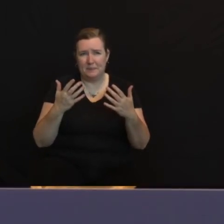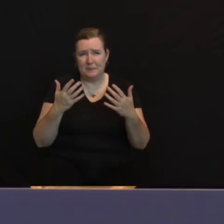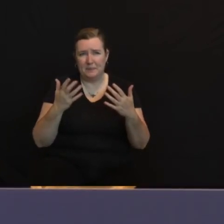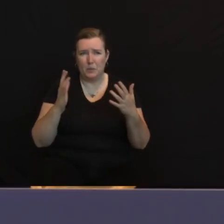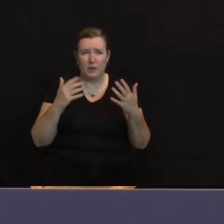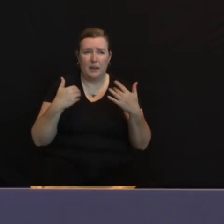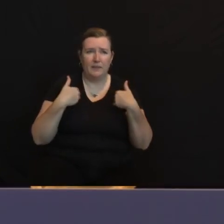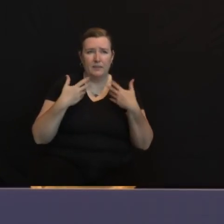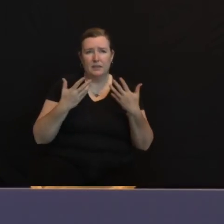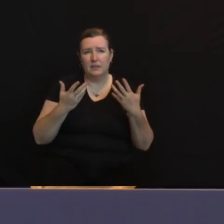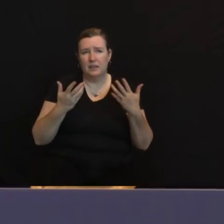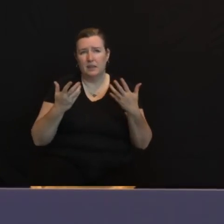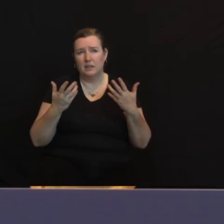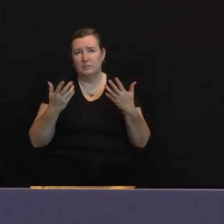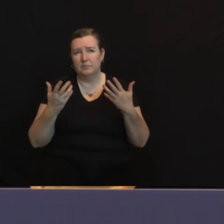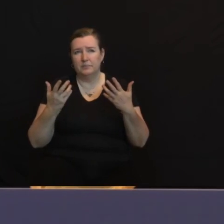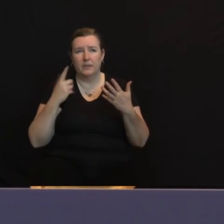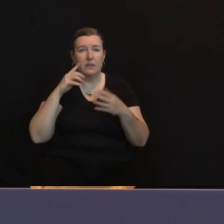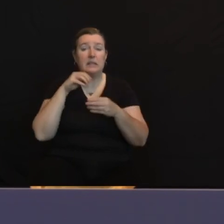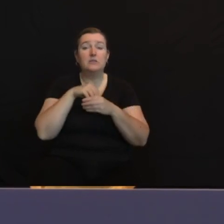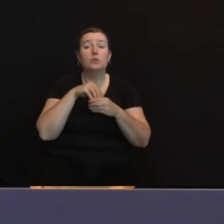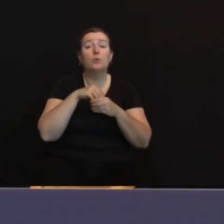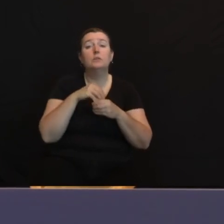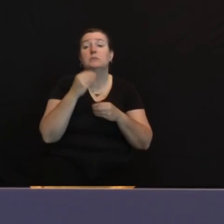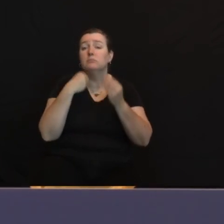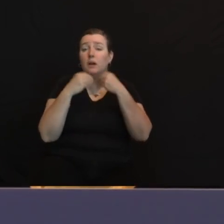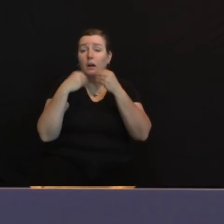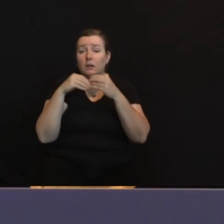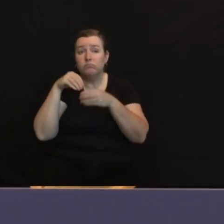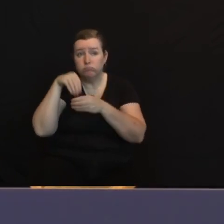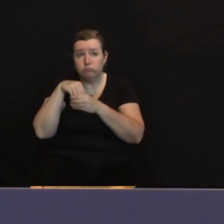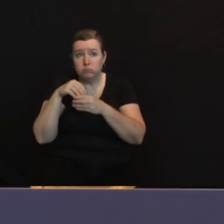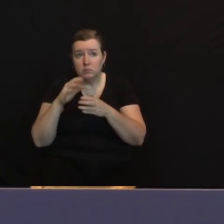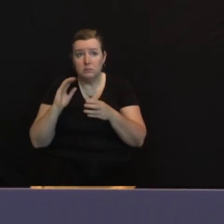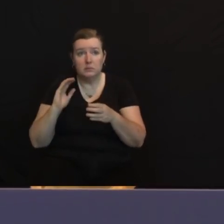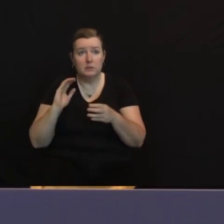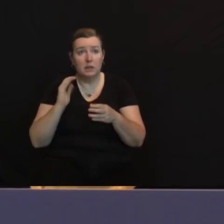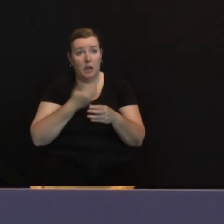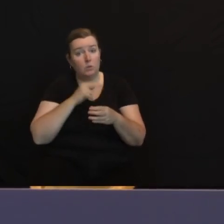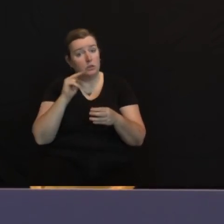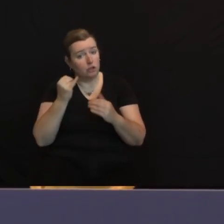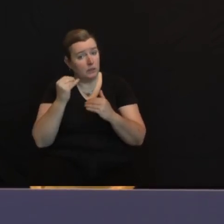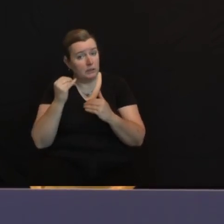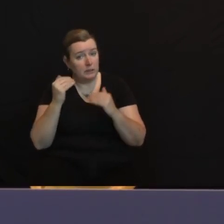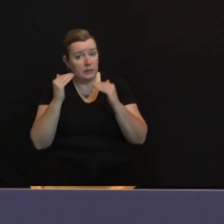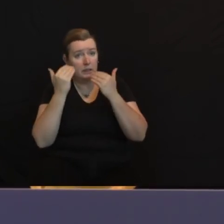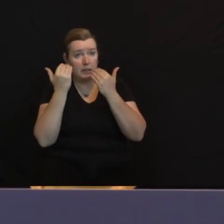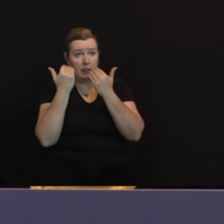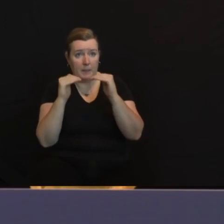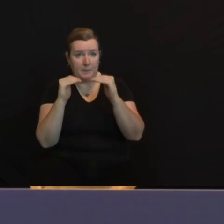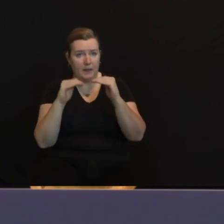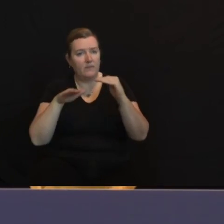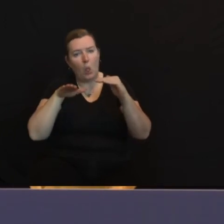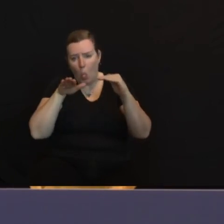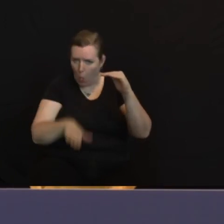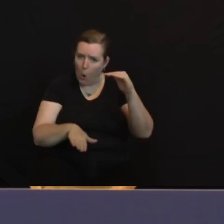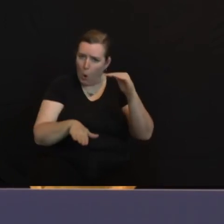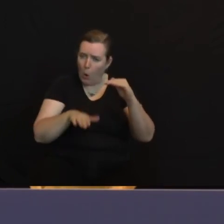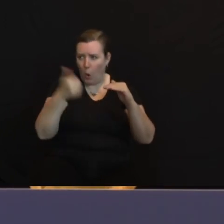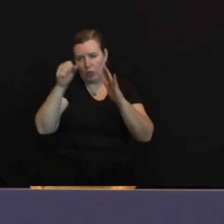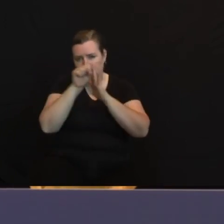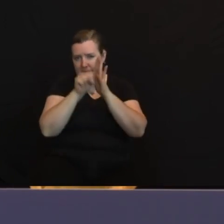among the lowest limits around. Could we, is that something that's on the table? Yes, but again,